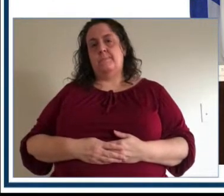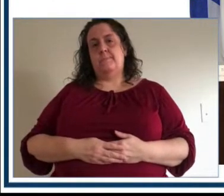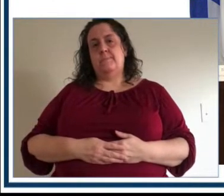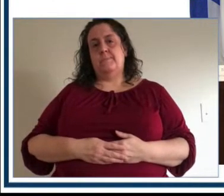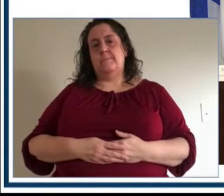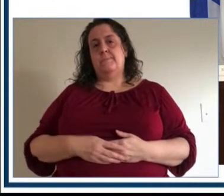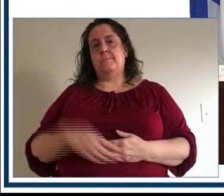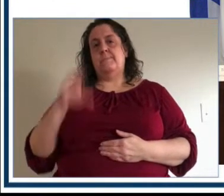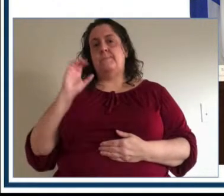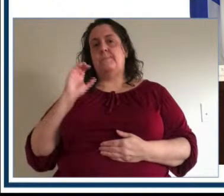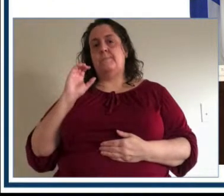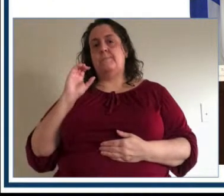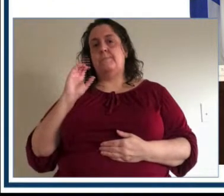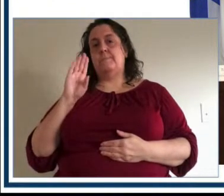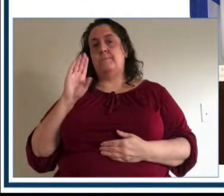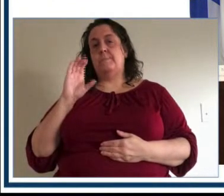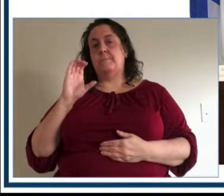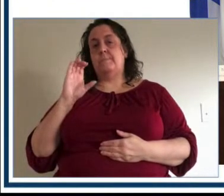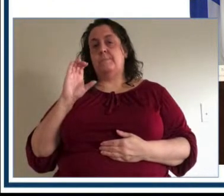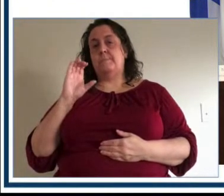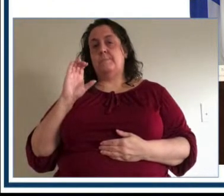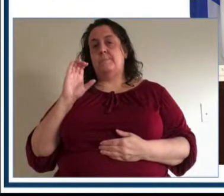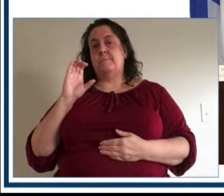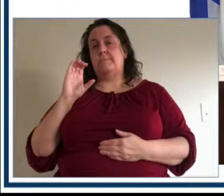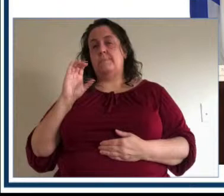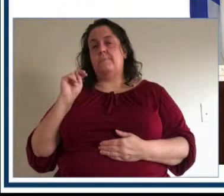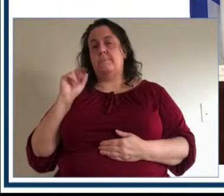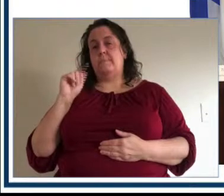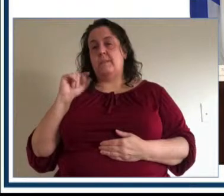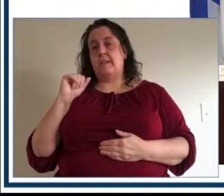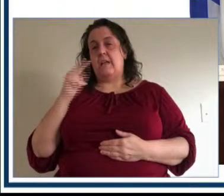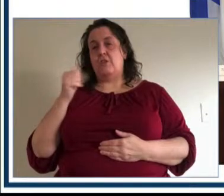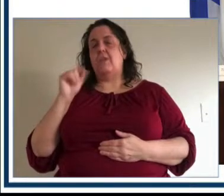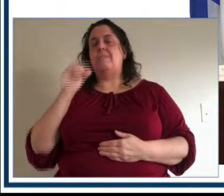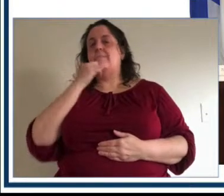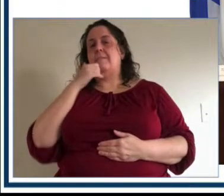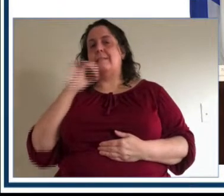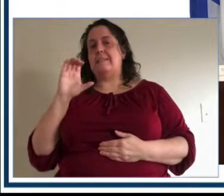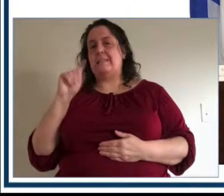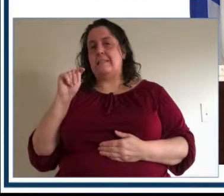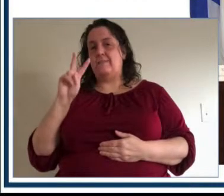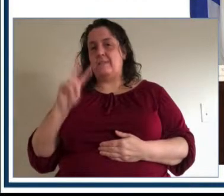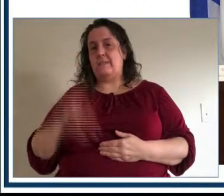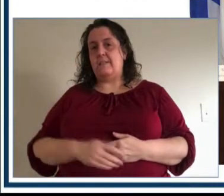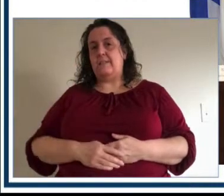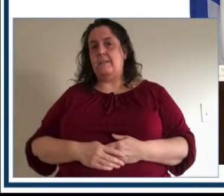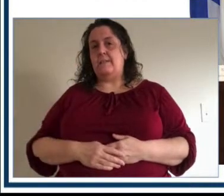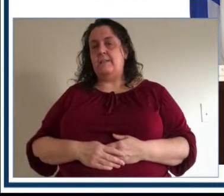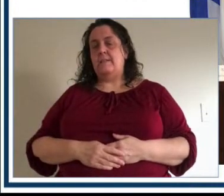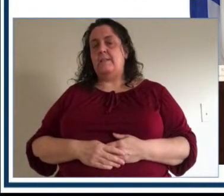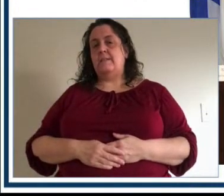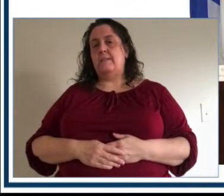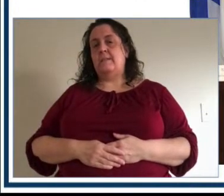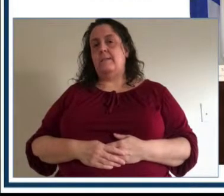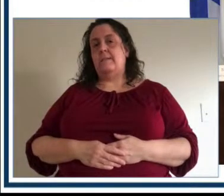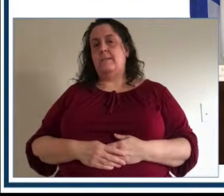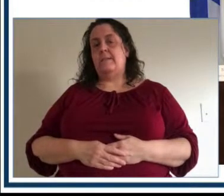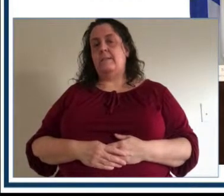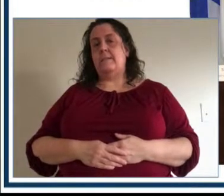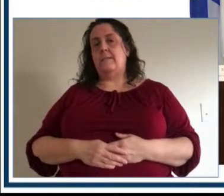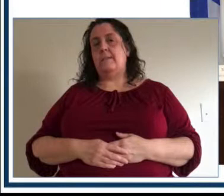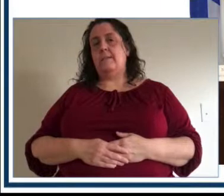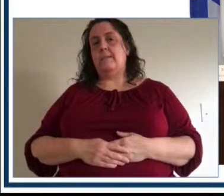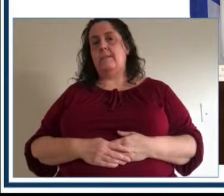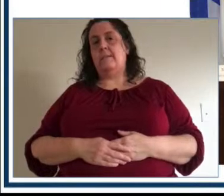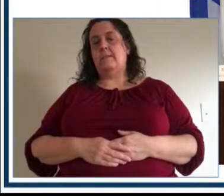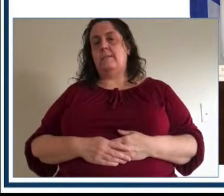You. Just wanted to check, Dr. Strang, do you have any idea how many people are currently isolating at St. FX in connection to the outbreak? I believe yesterday the president said